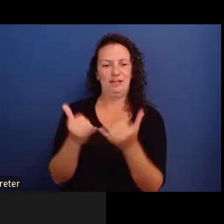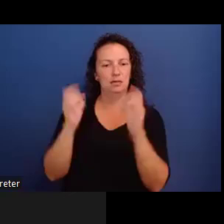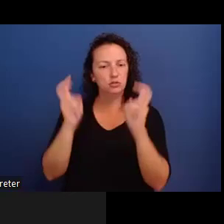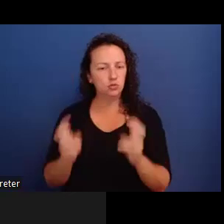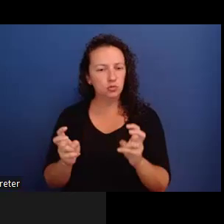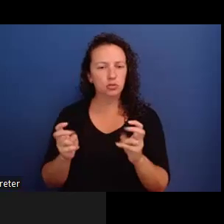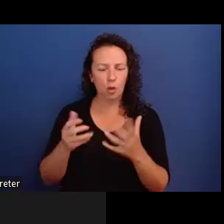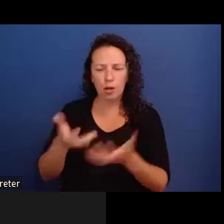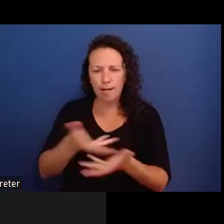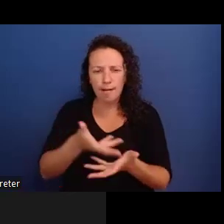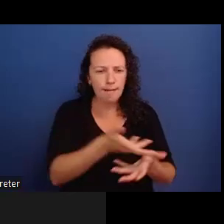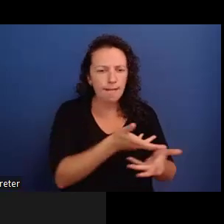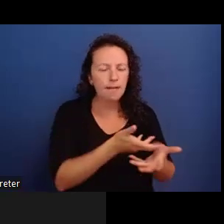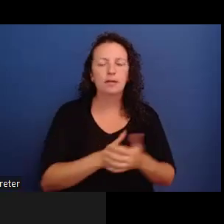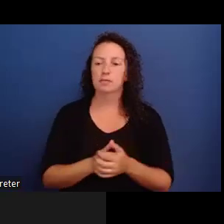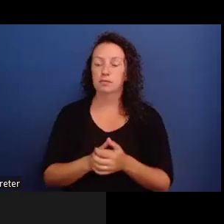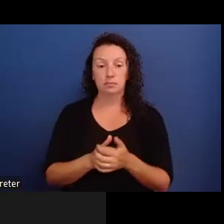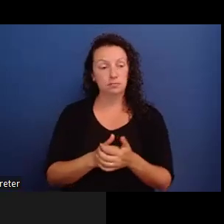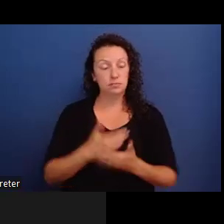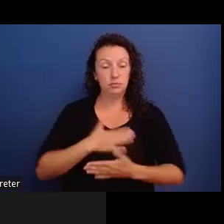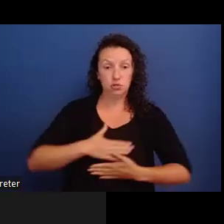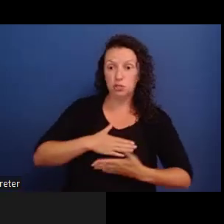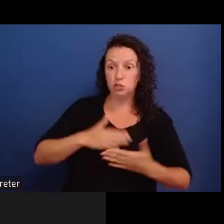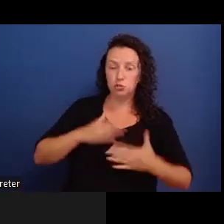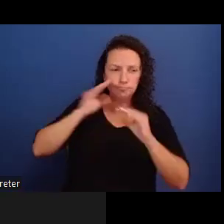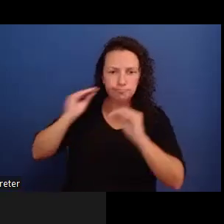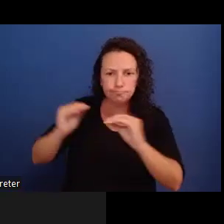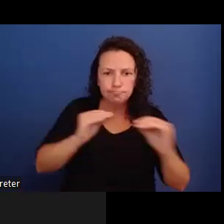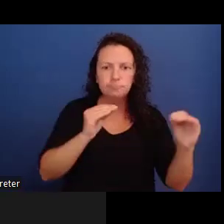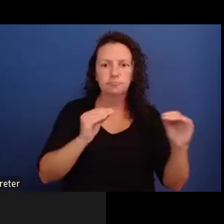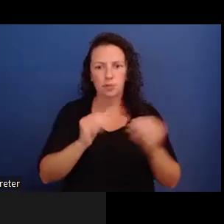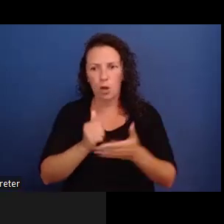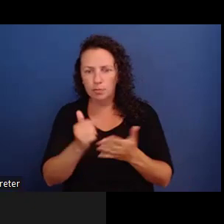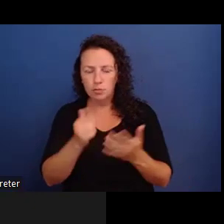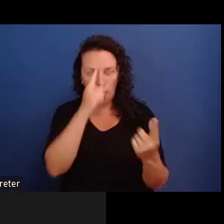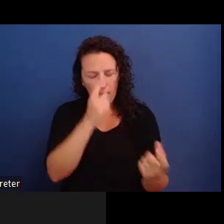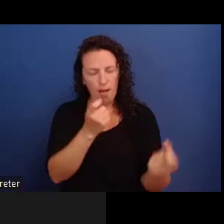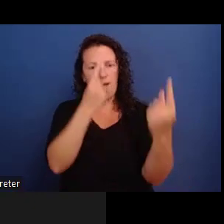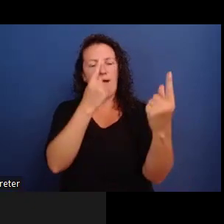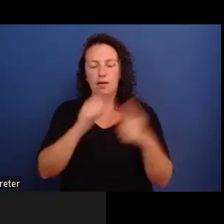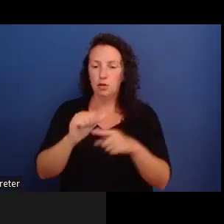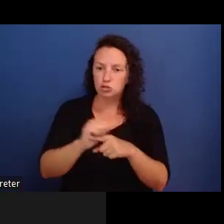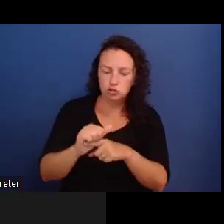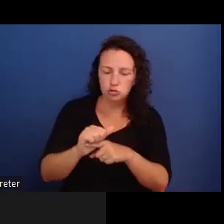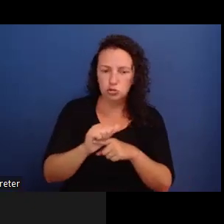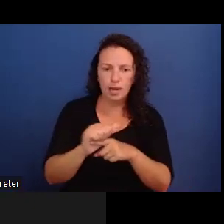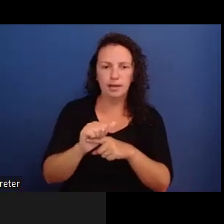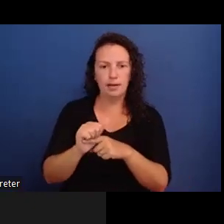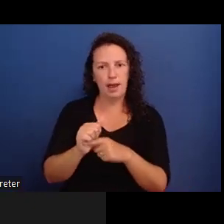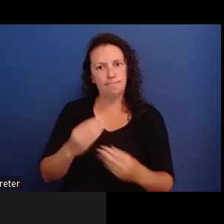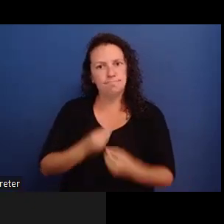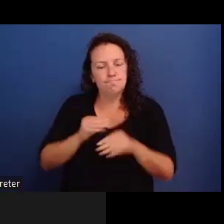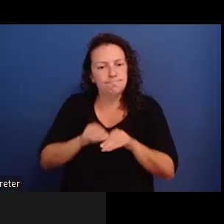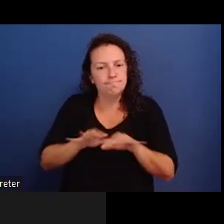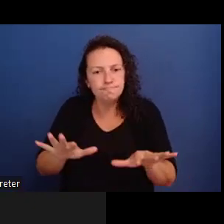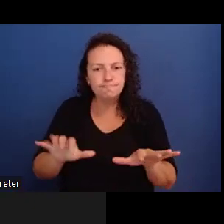inform, enlighten, train, develop, and cure others. That's an interesting last one there. But so